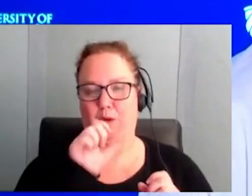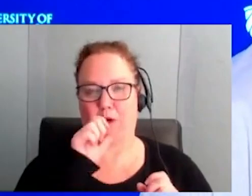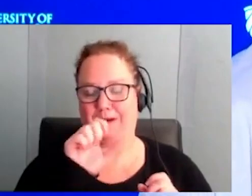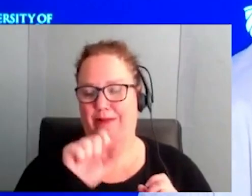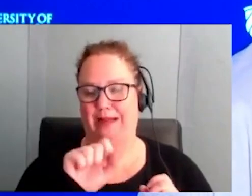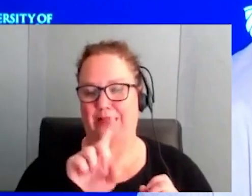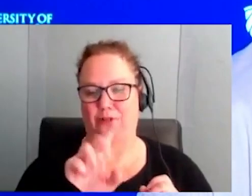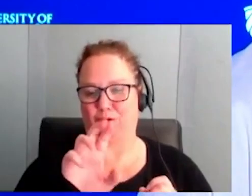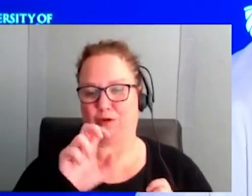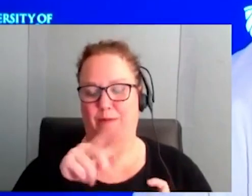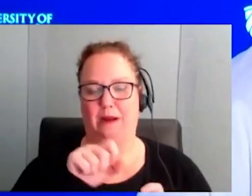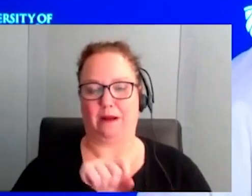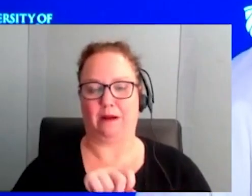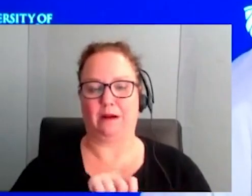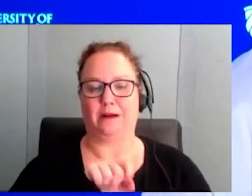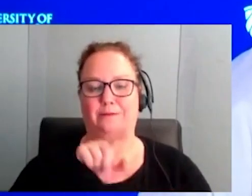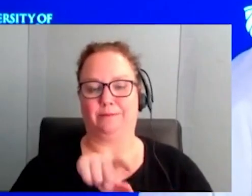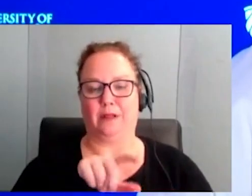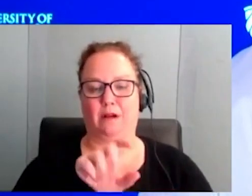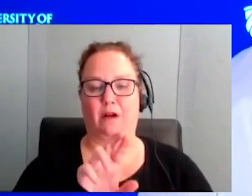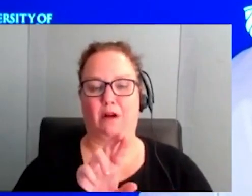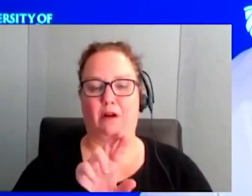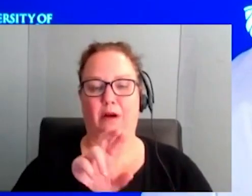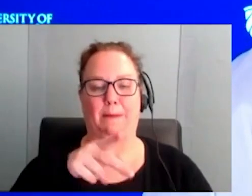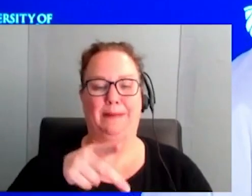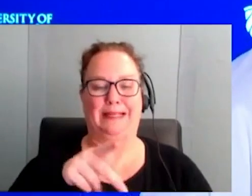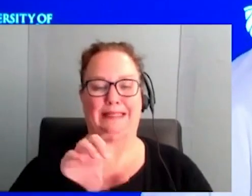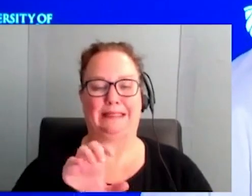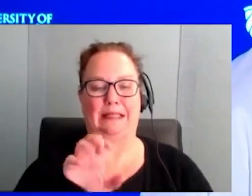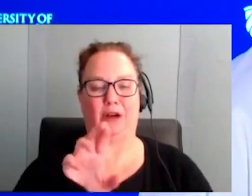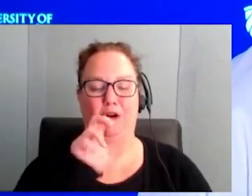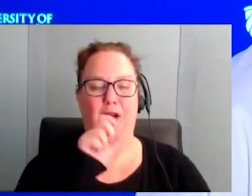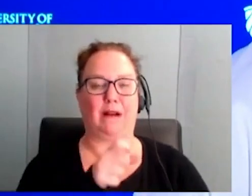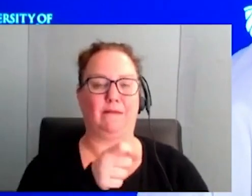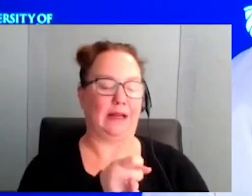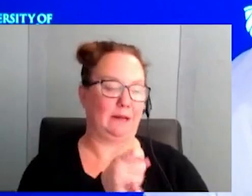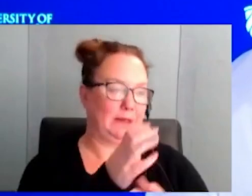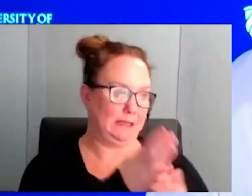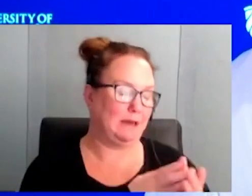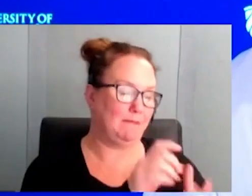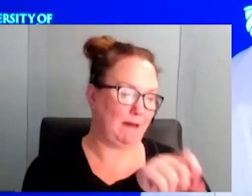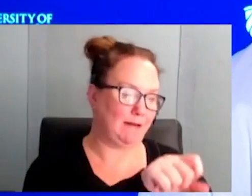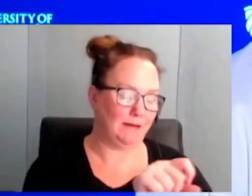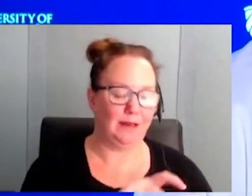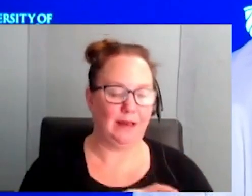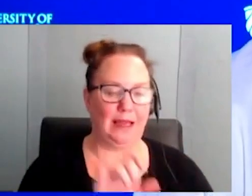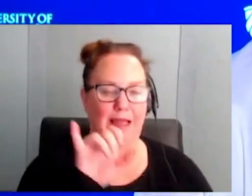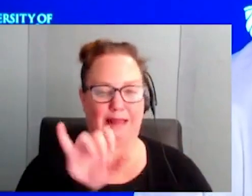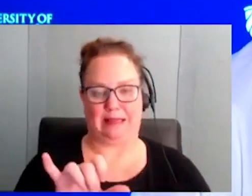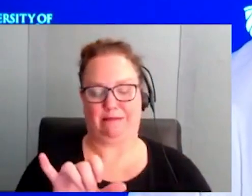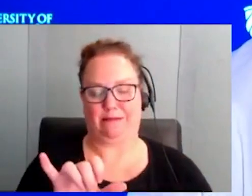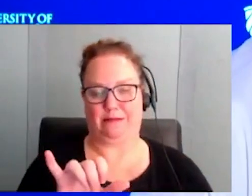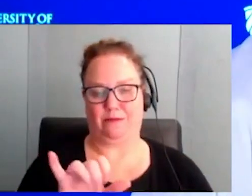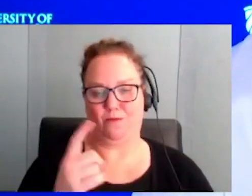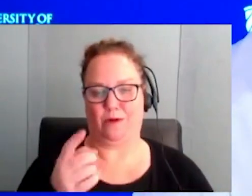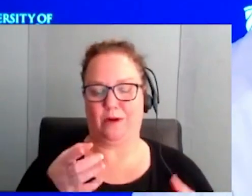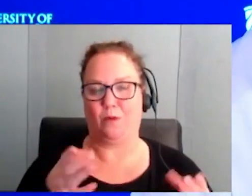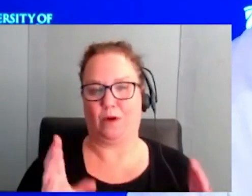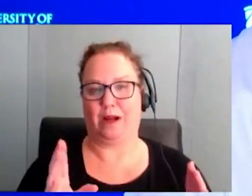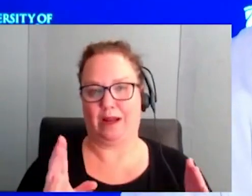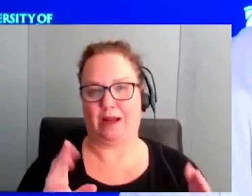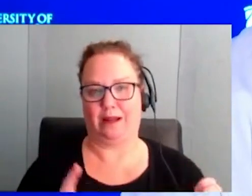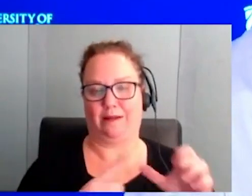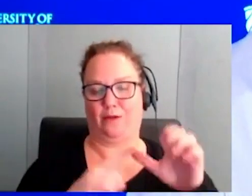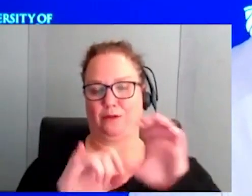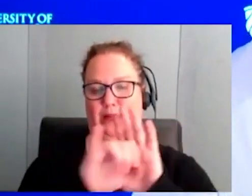targets for our PCR are not affected by that, but certainly some are. And that is one way that they first identified